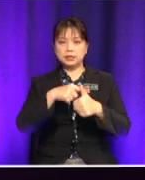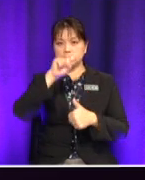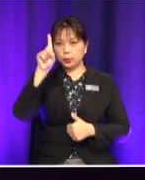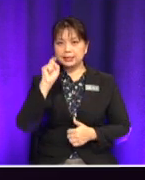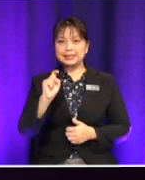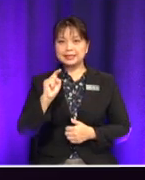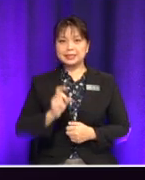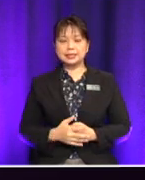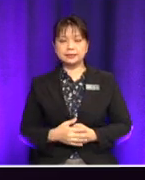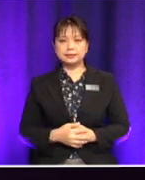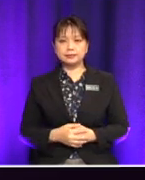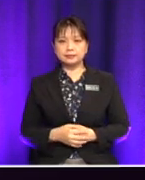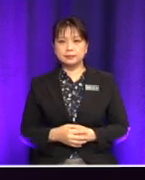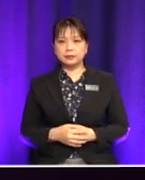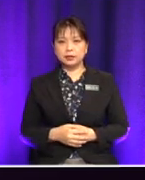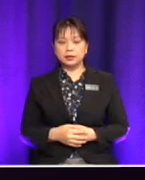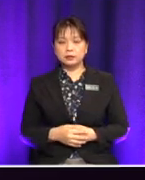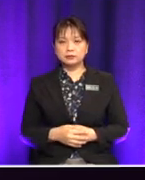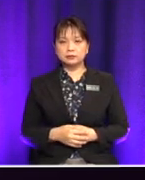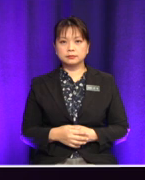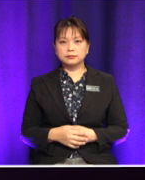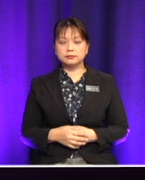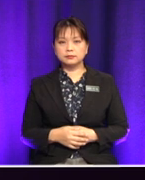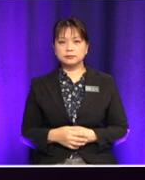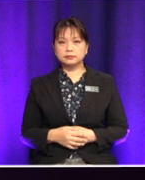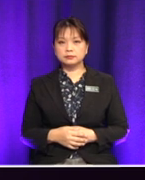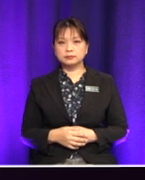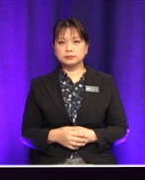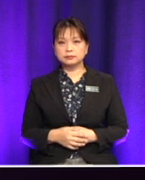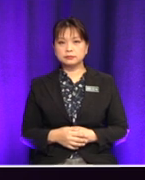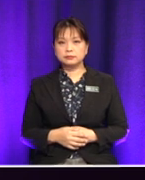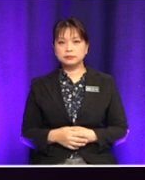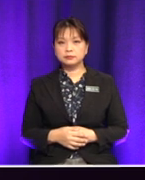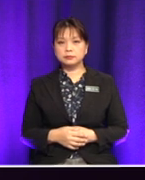First question, guys. All right, like anyone wants to give it a shot?